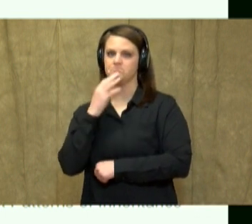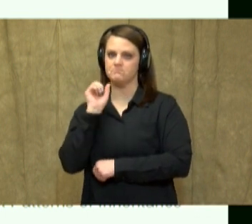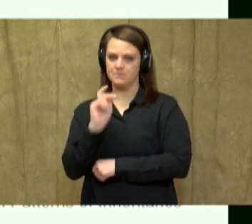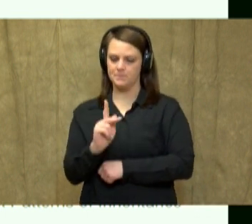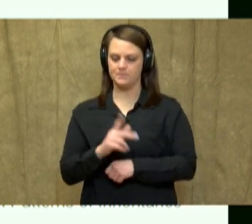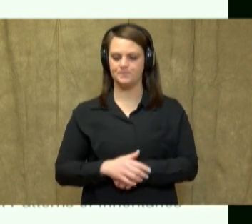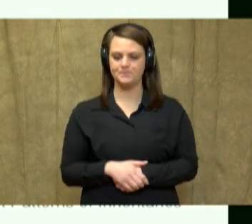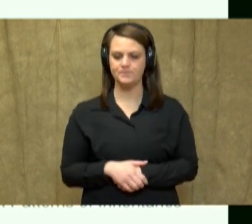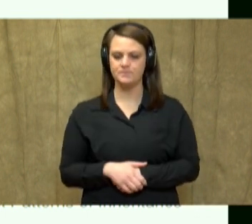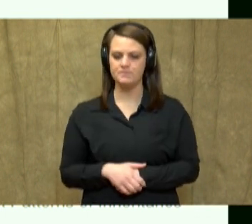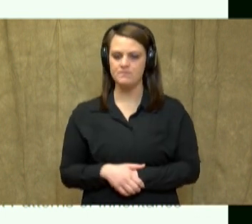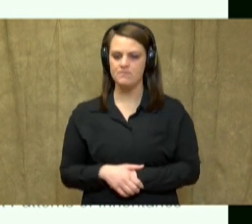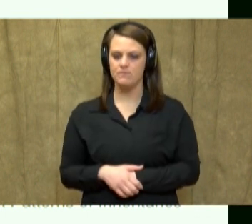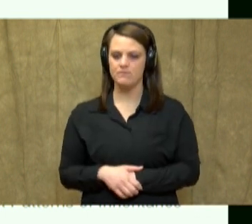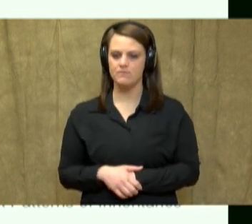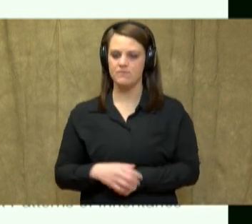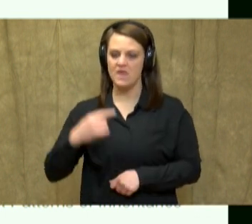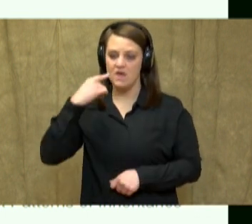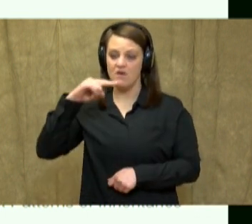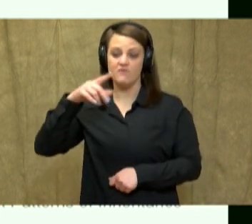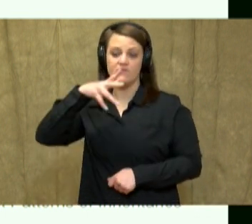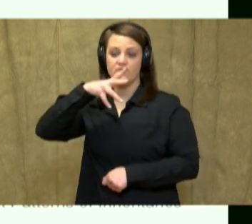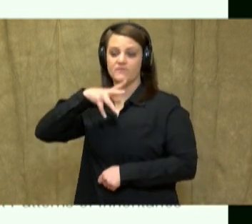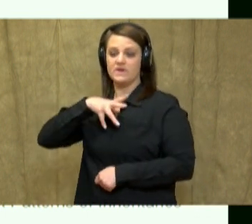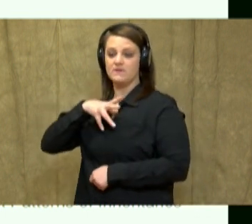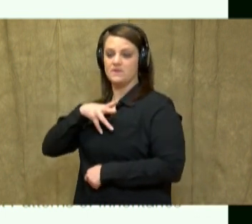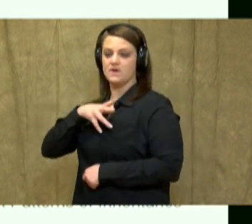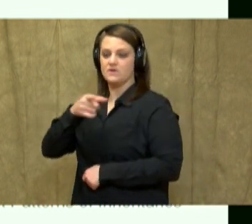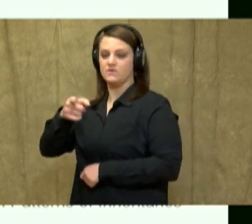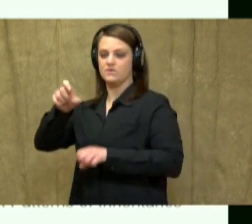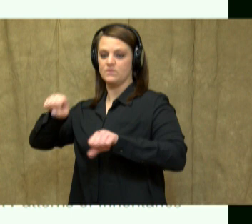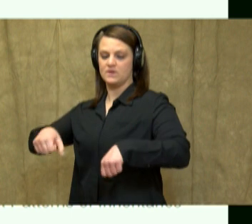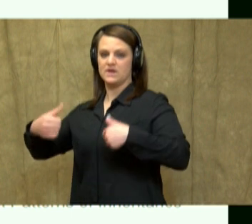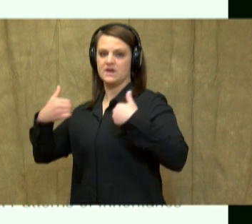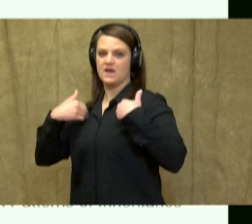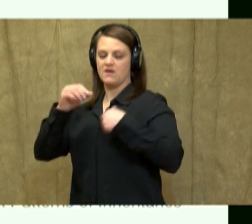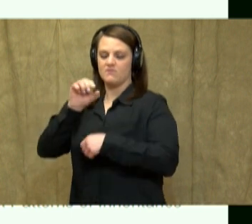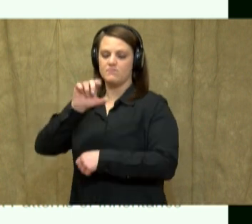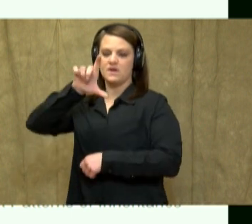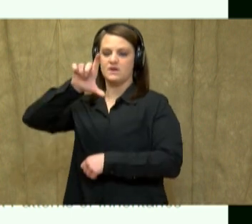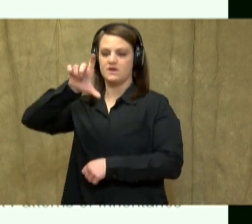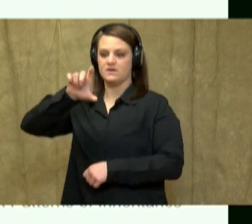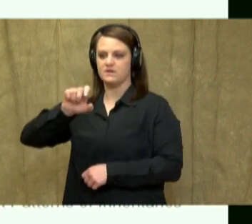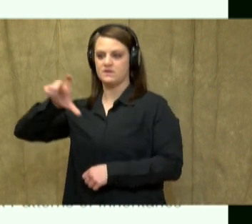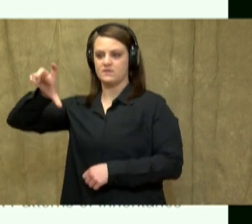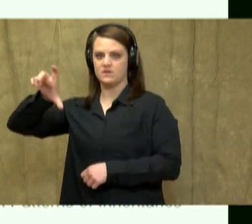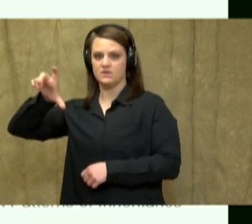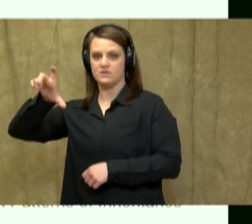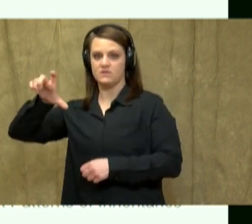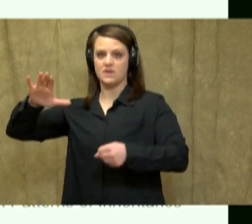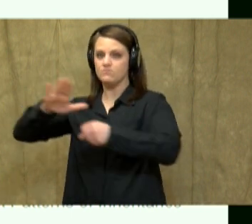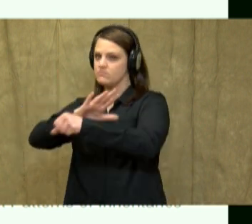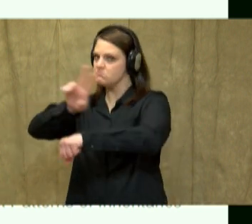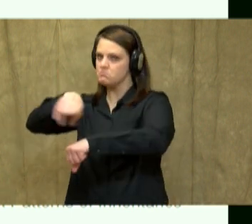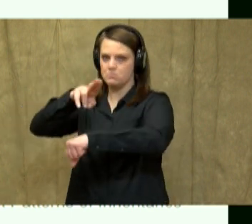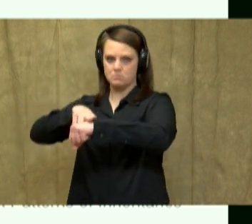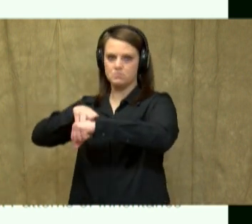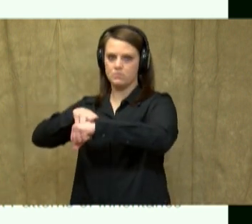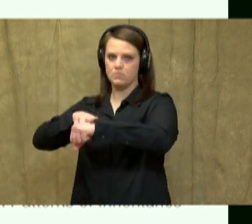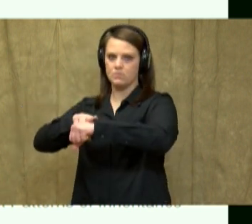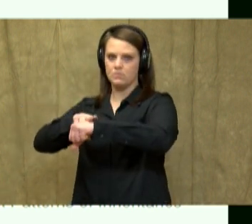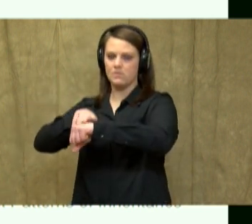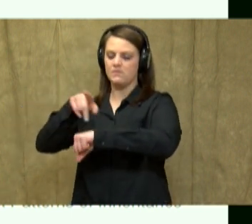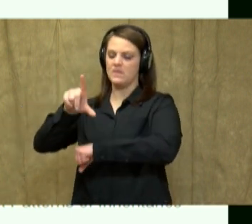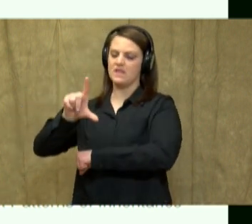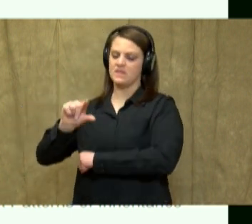okay? Now, for females, you can either be homozygous big B, so capital B, completely normal.